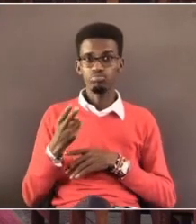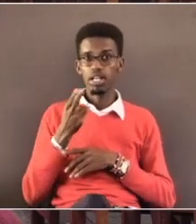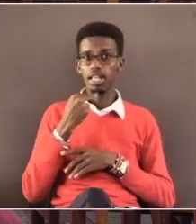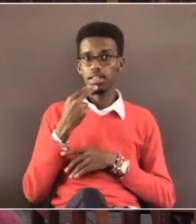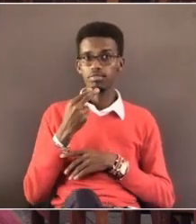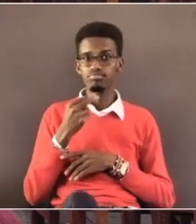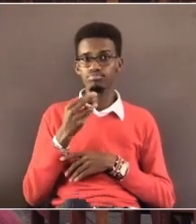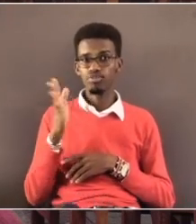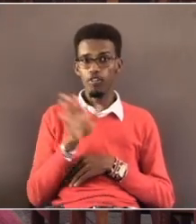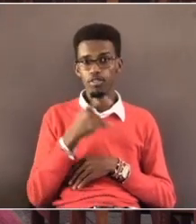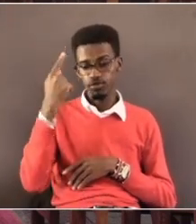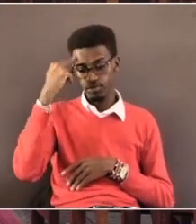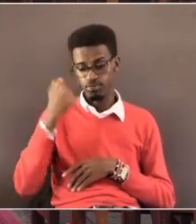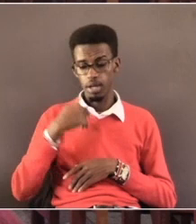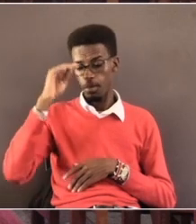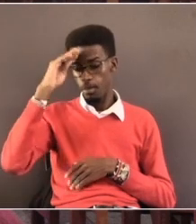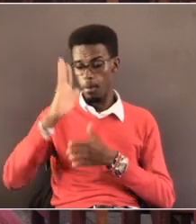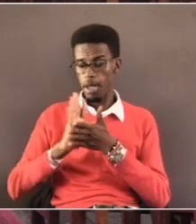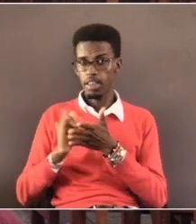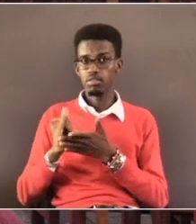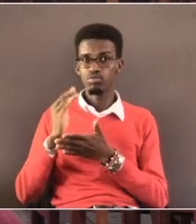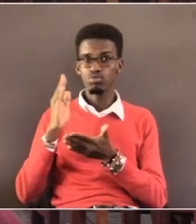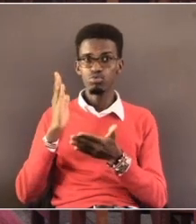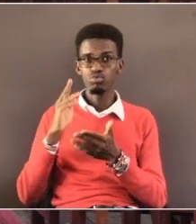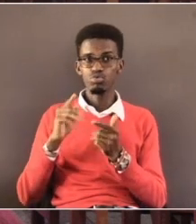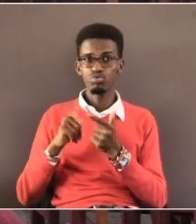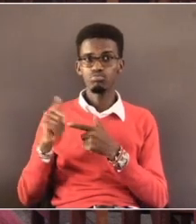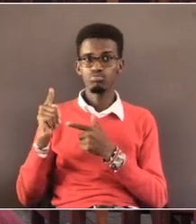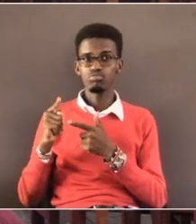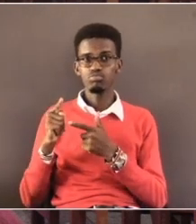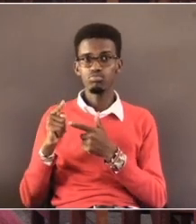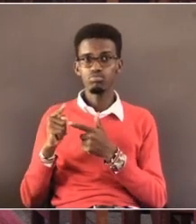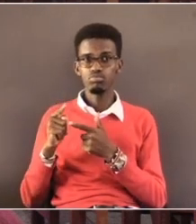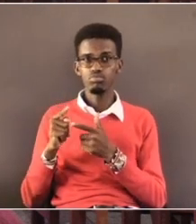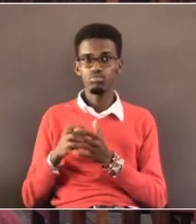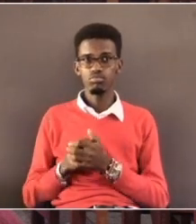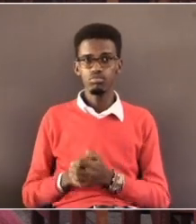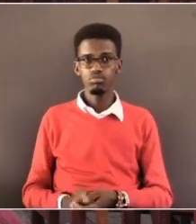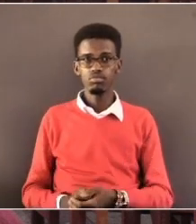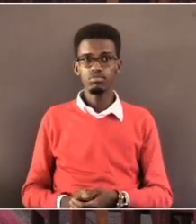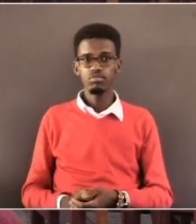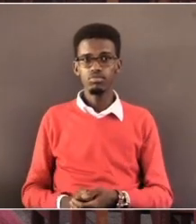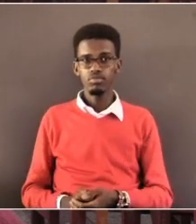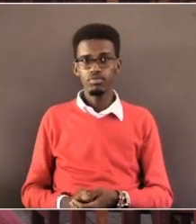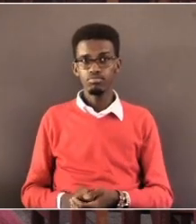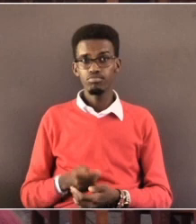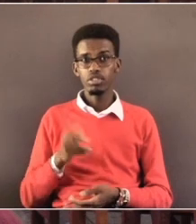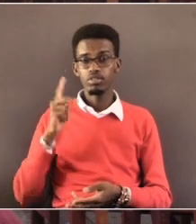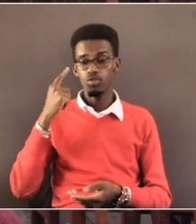for me, and I believe too much fire. An eye for an